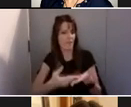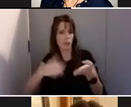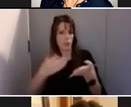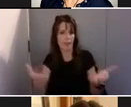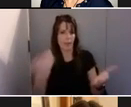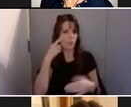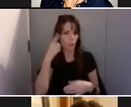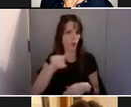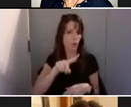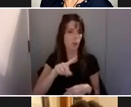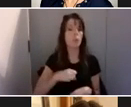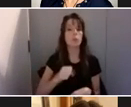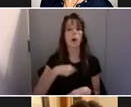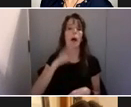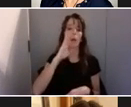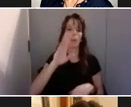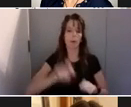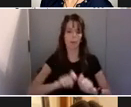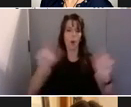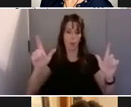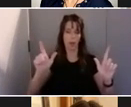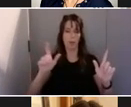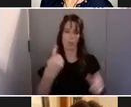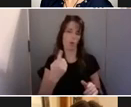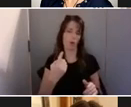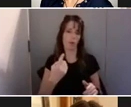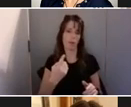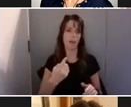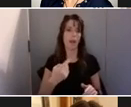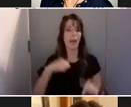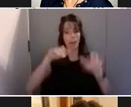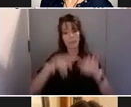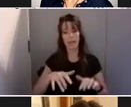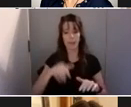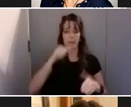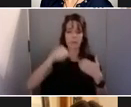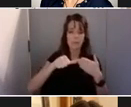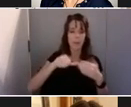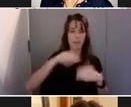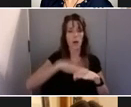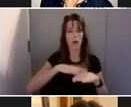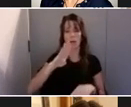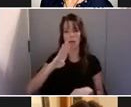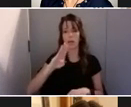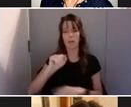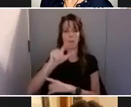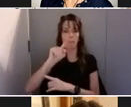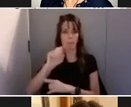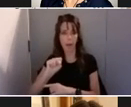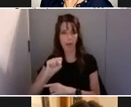to open up one here and I'm going to put stamps on ballots fact